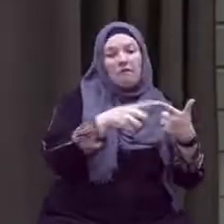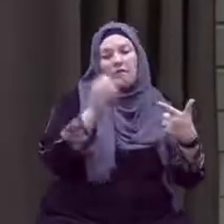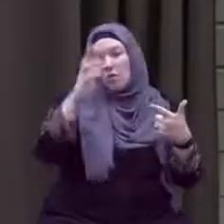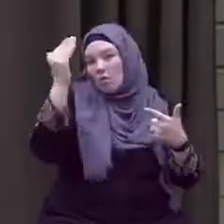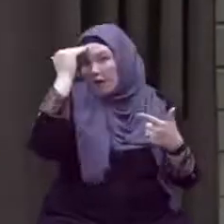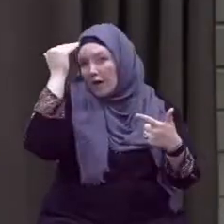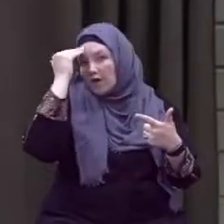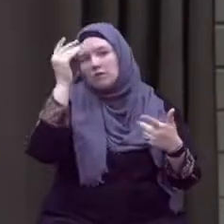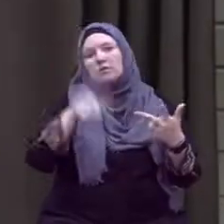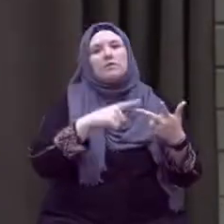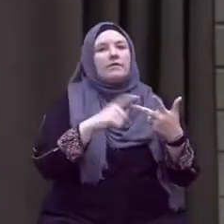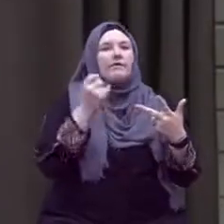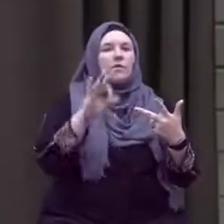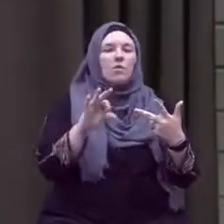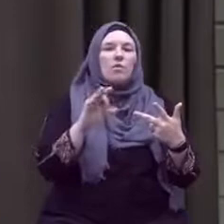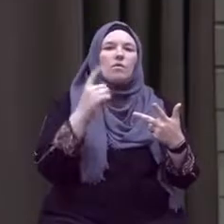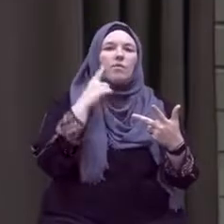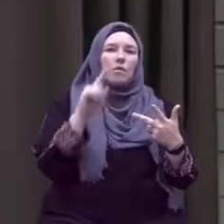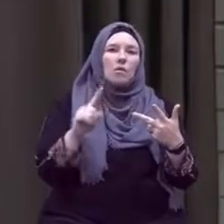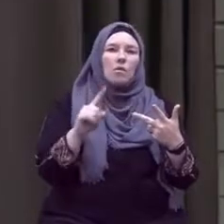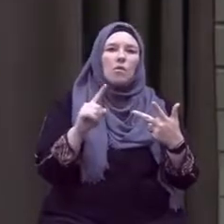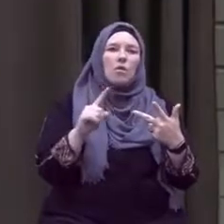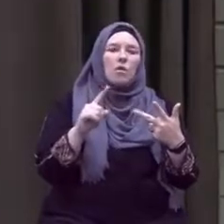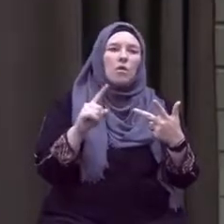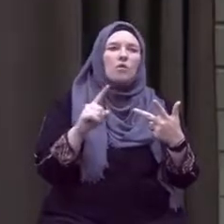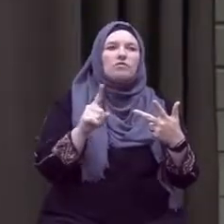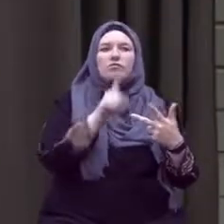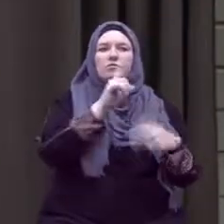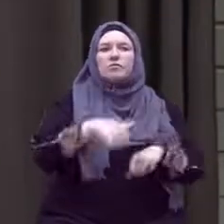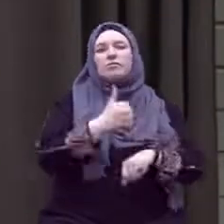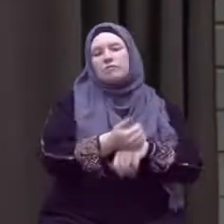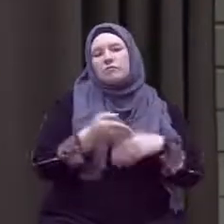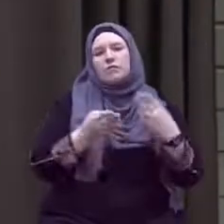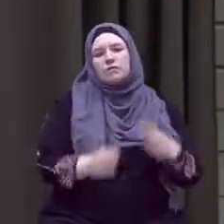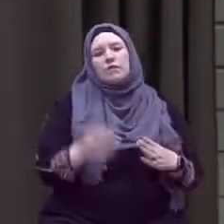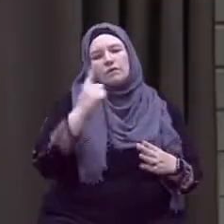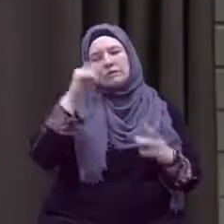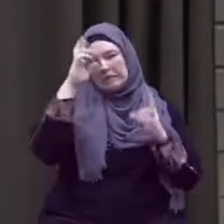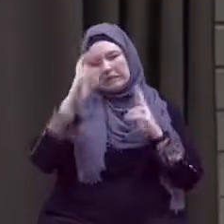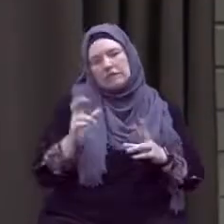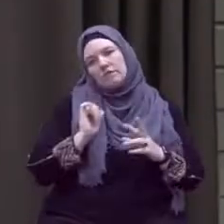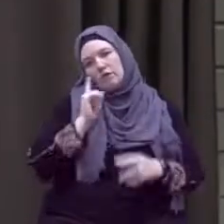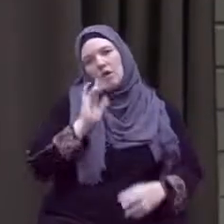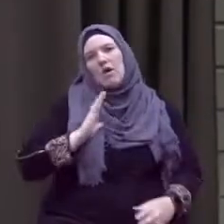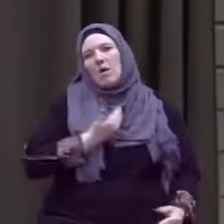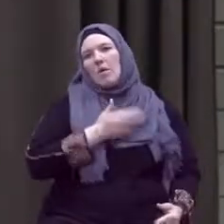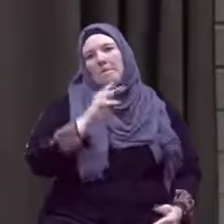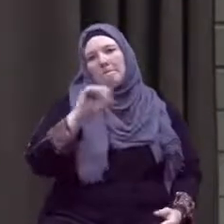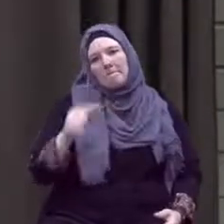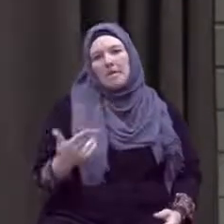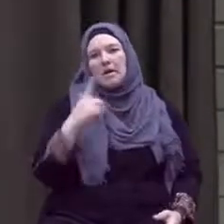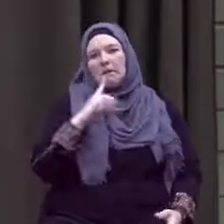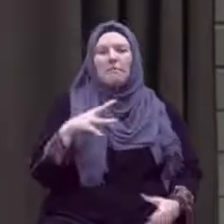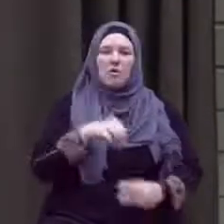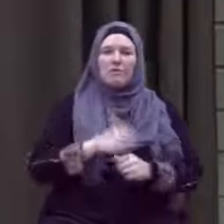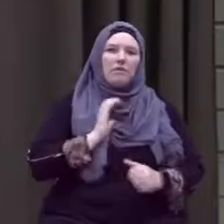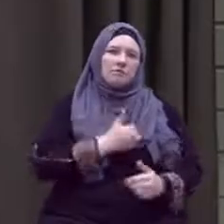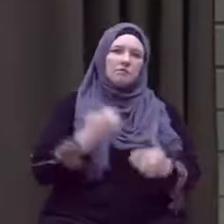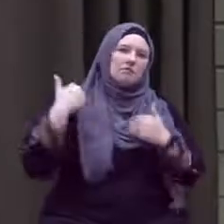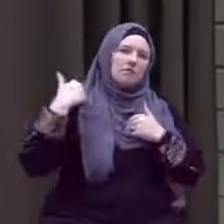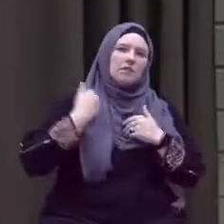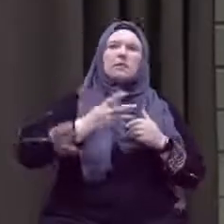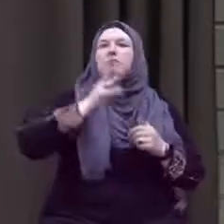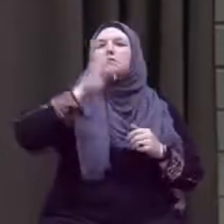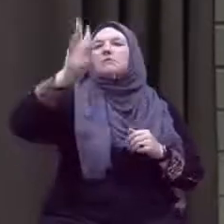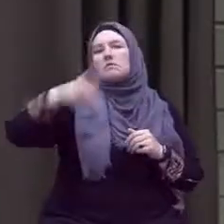awareness, for charting the road for dignity for our Ummah. This is part of our responsibility, to